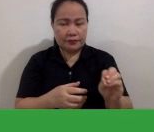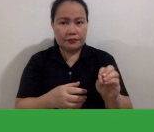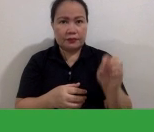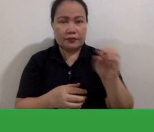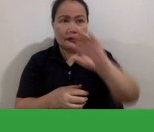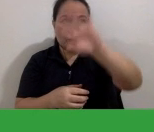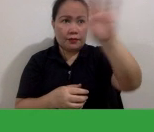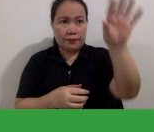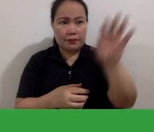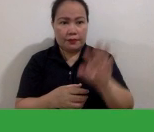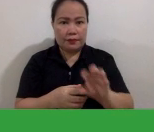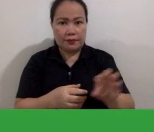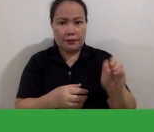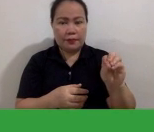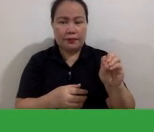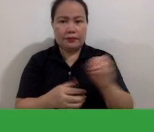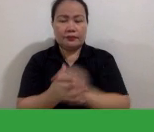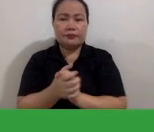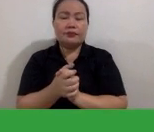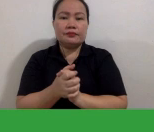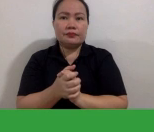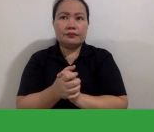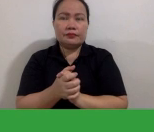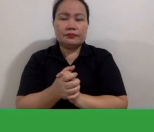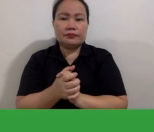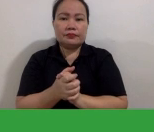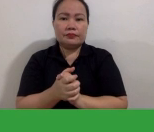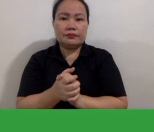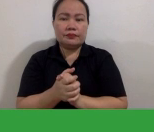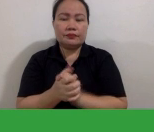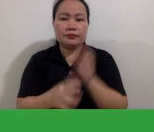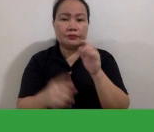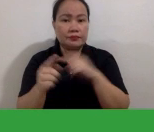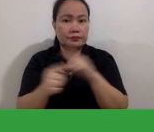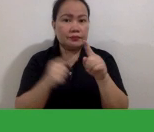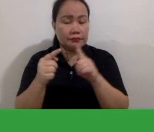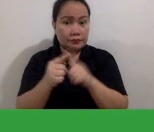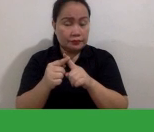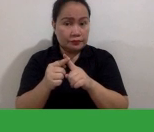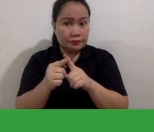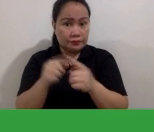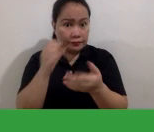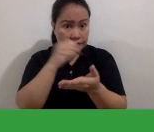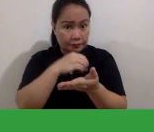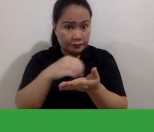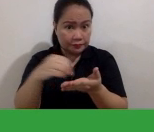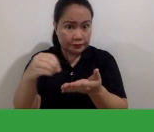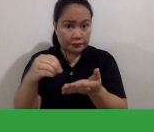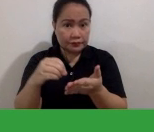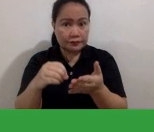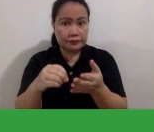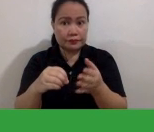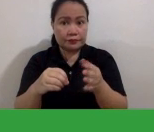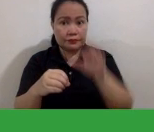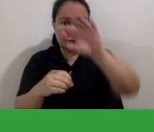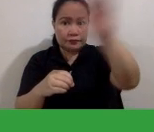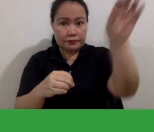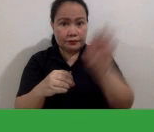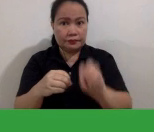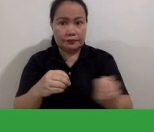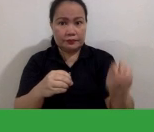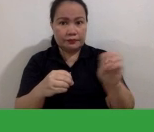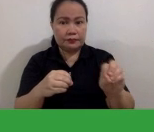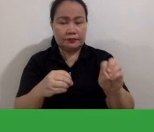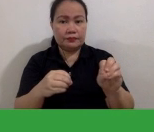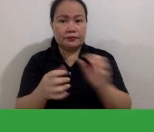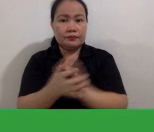ay nilipat na dito? So, ibig sabihin, nandito na yung decimal point natin. But, when we are writing percent o kapag ang point